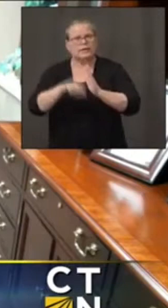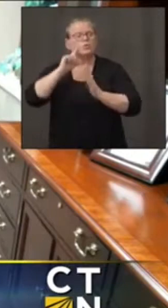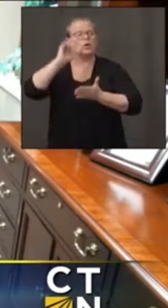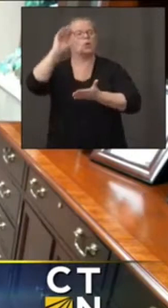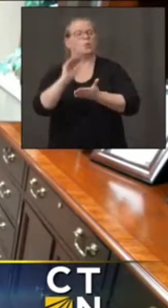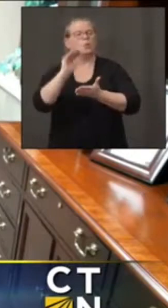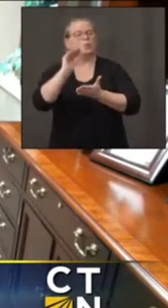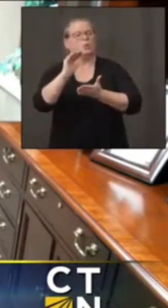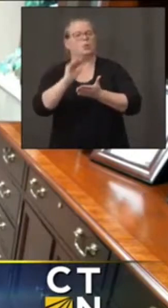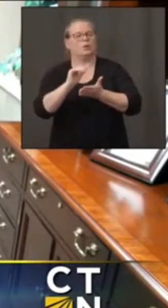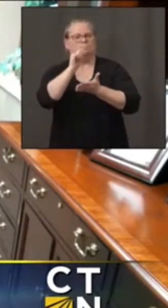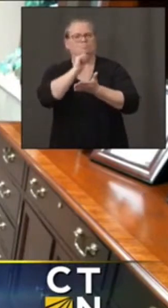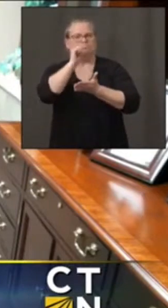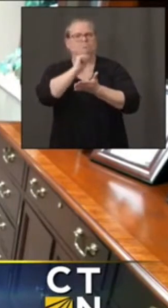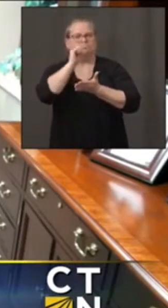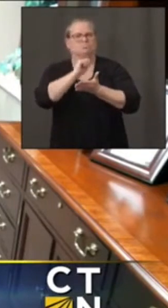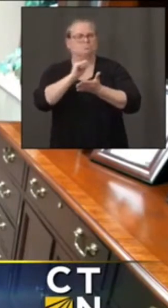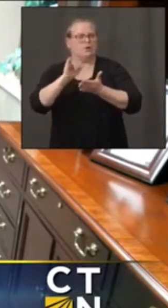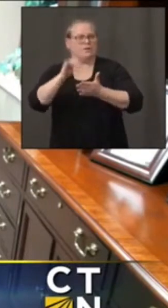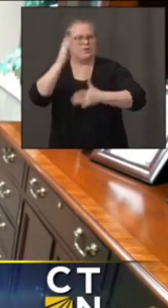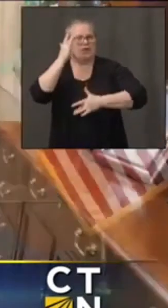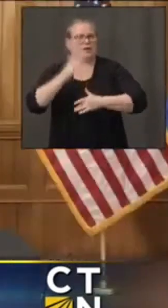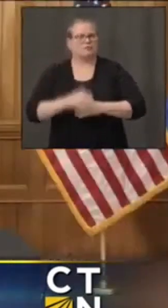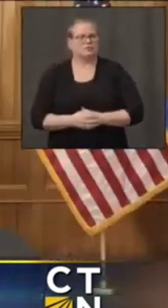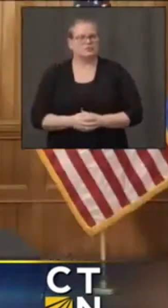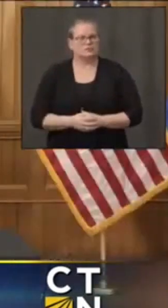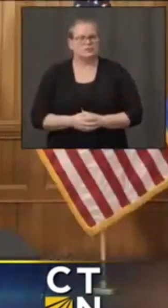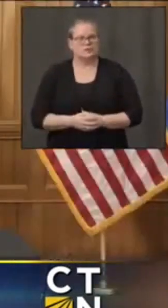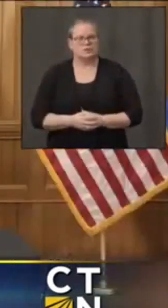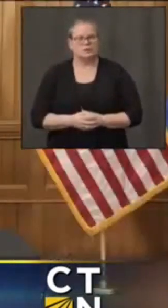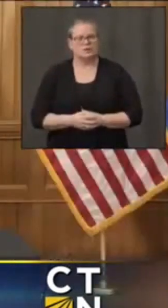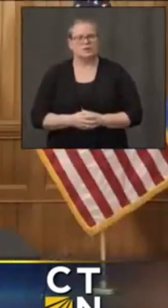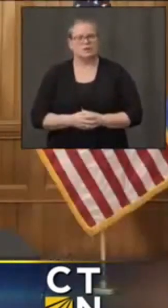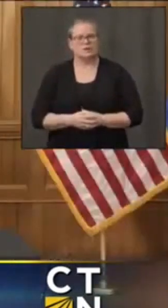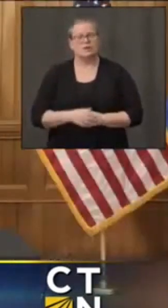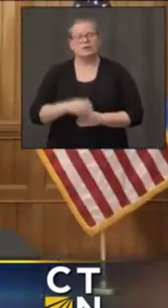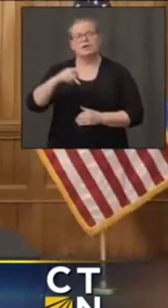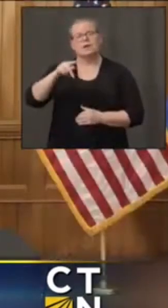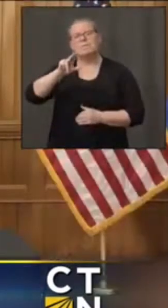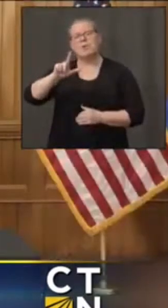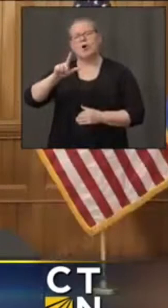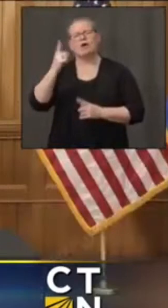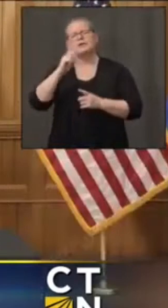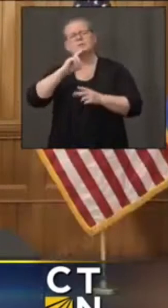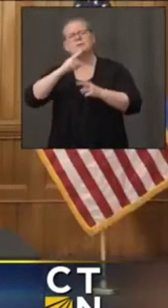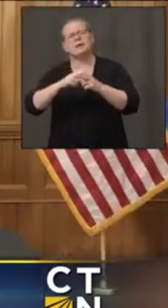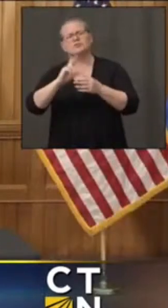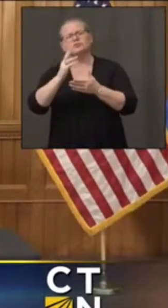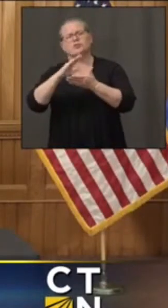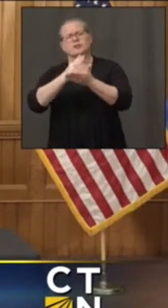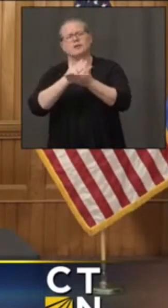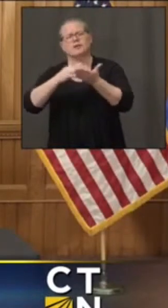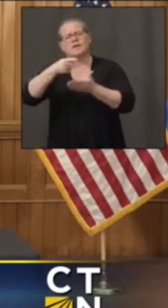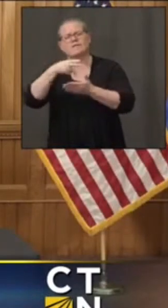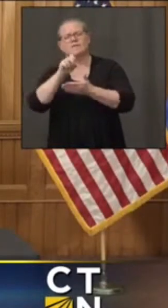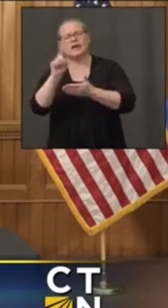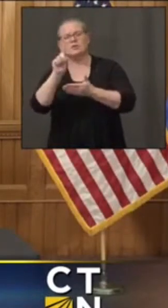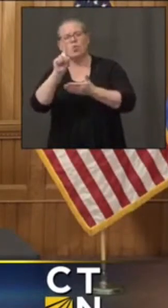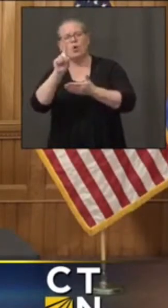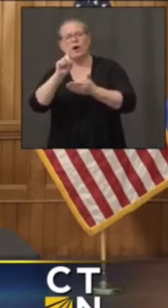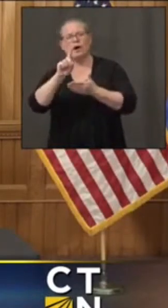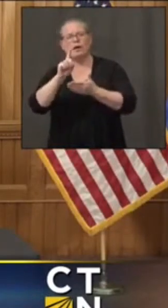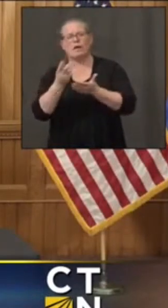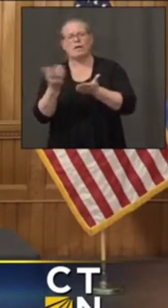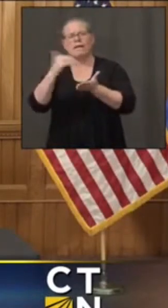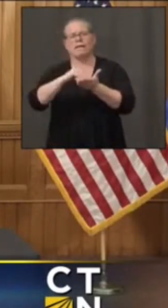And thank you. Paul, you shuddered a little bit when phase 1 was mentioned. What is the next step for some of these red areas now that we have